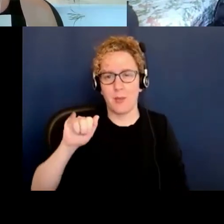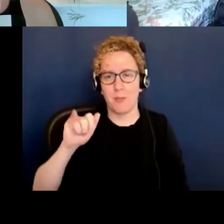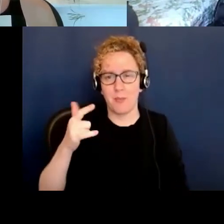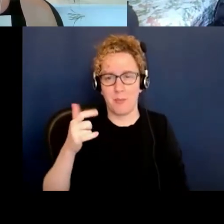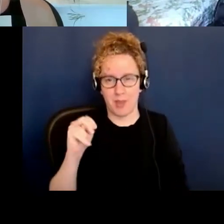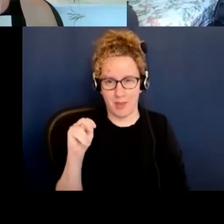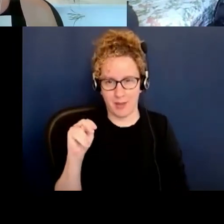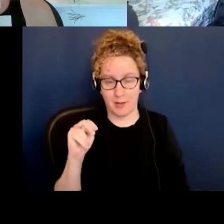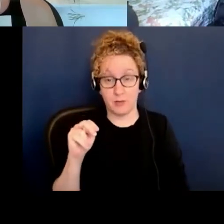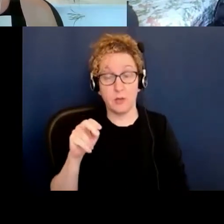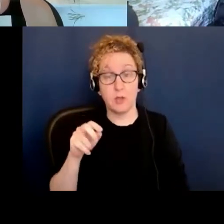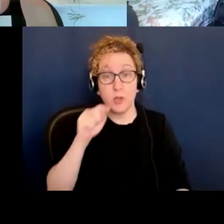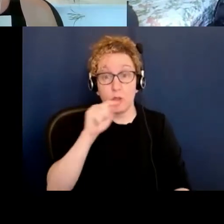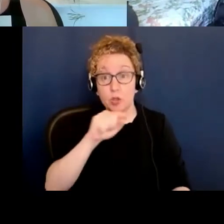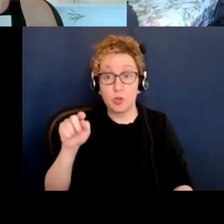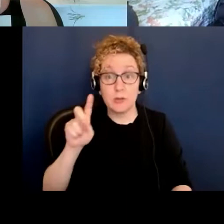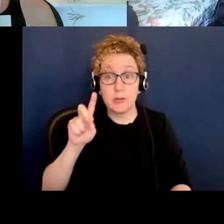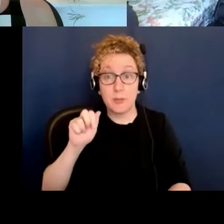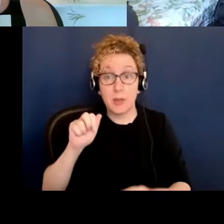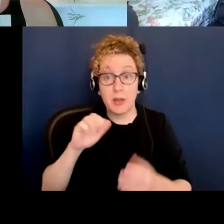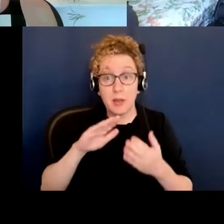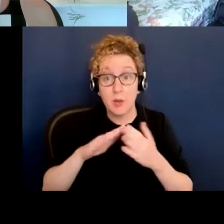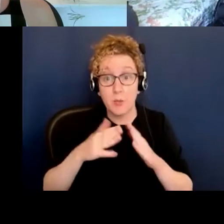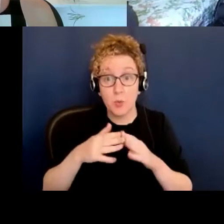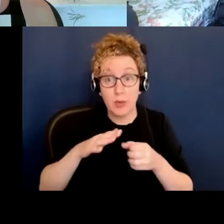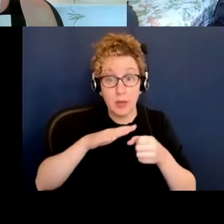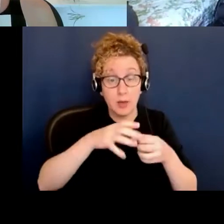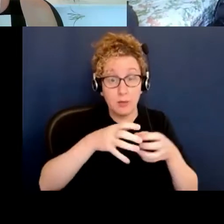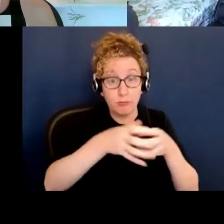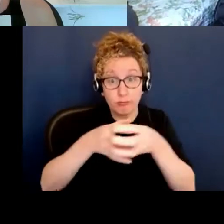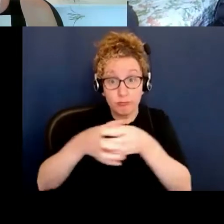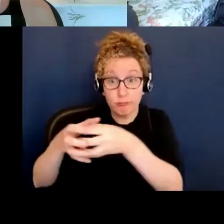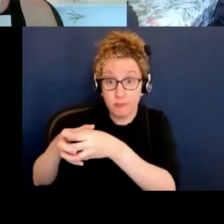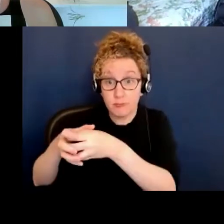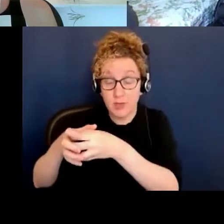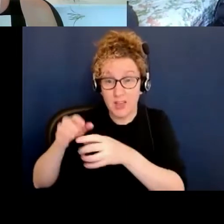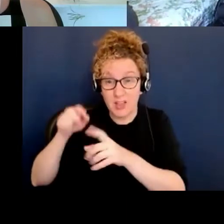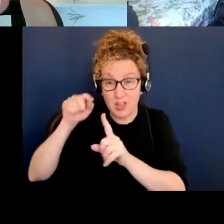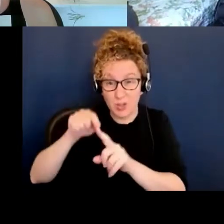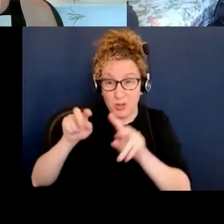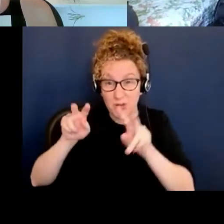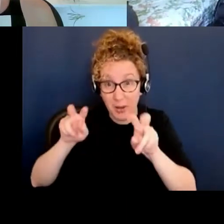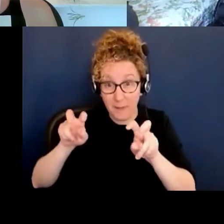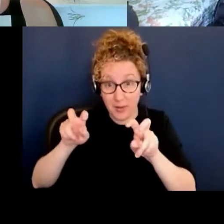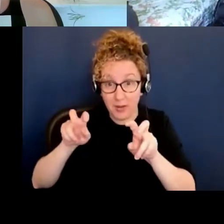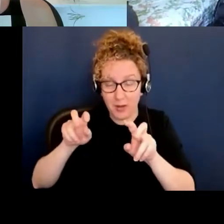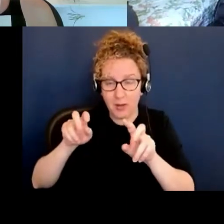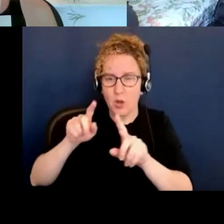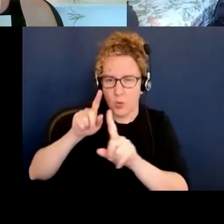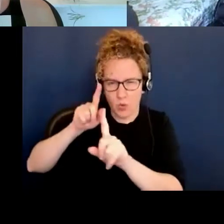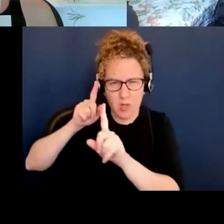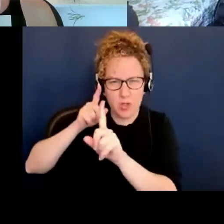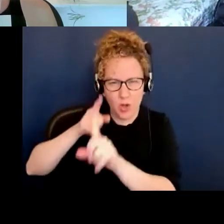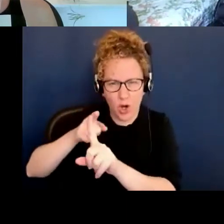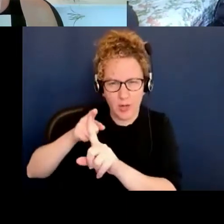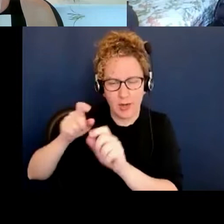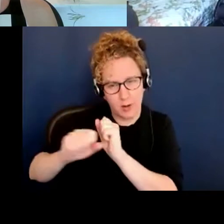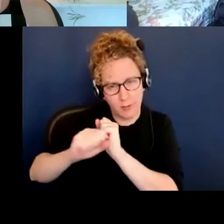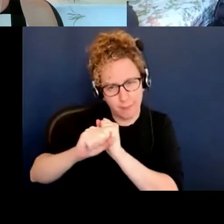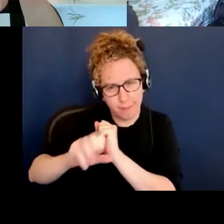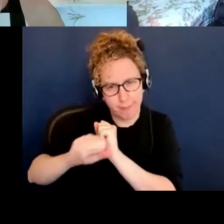certain disability community or certain topic to let more people with disabilities know about certain